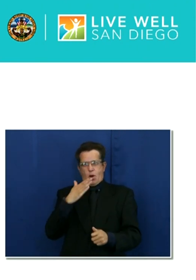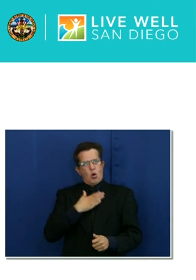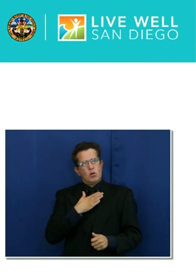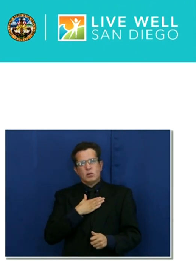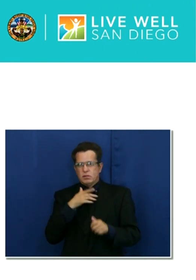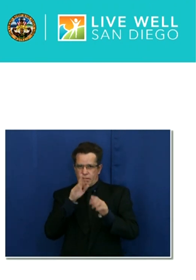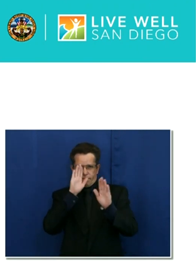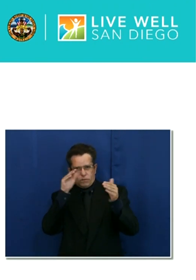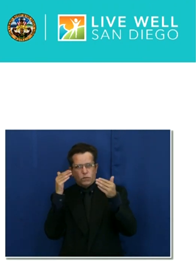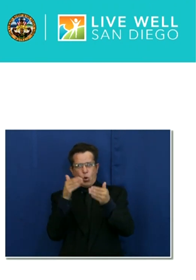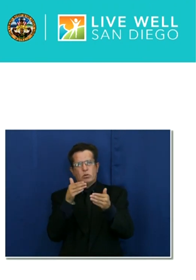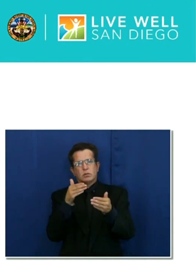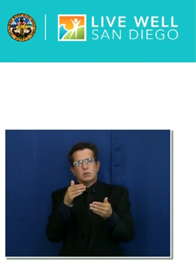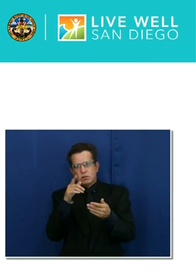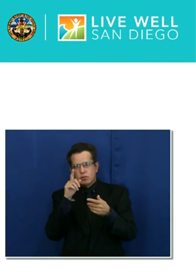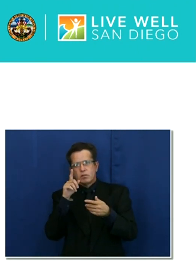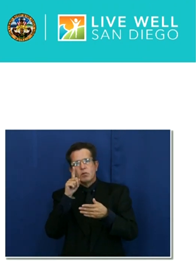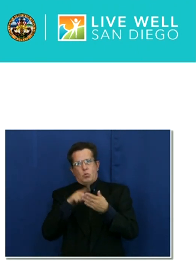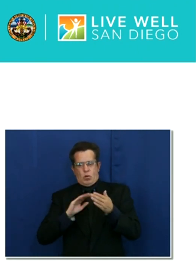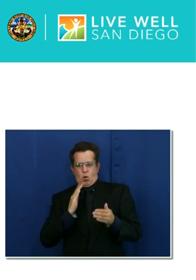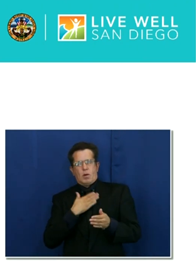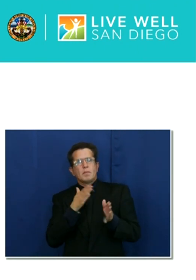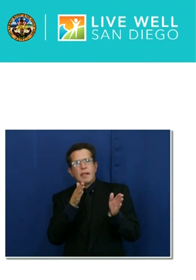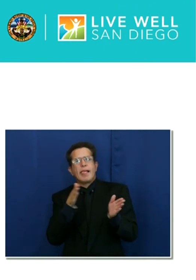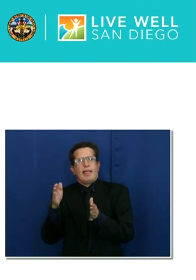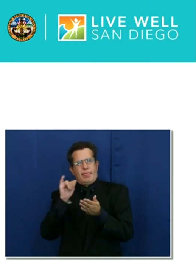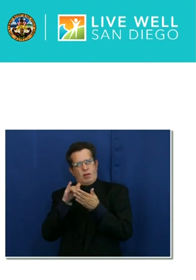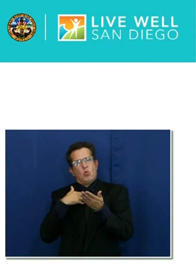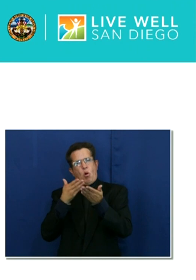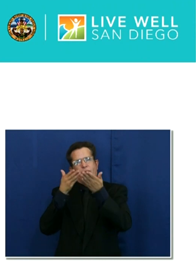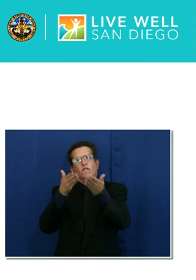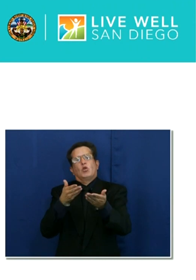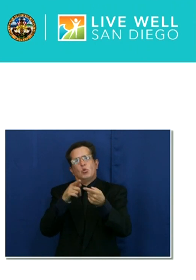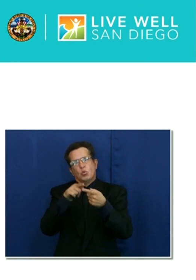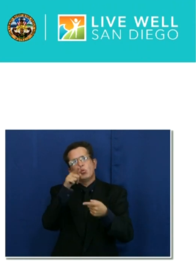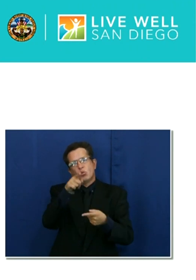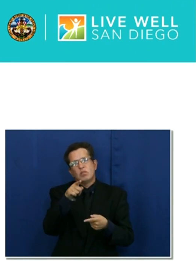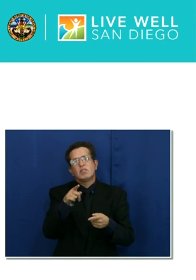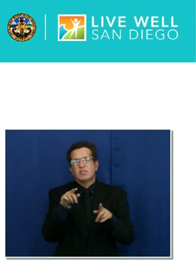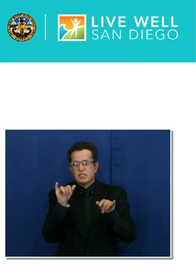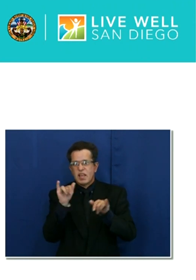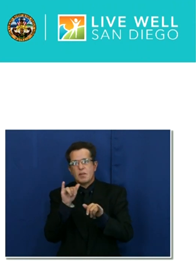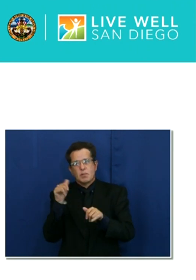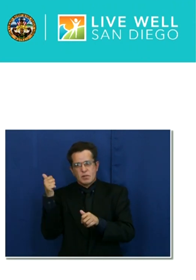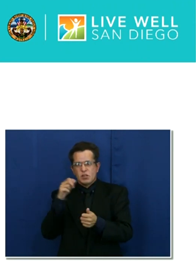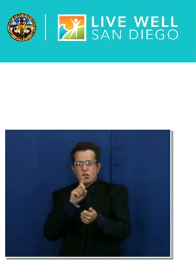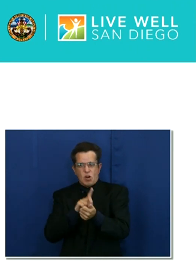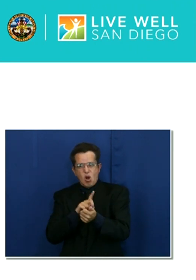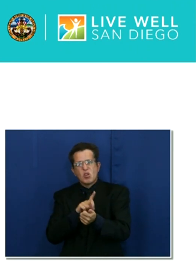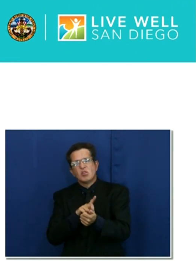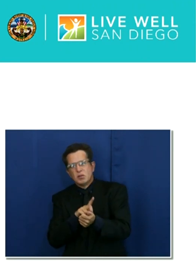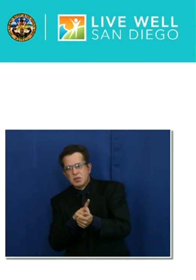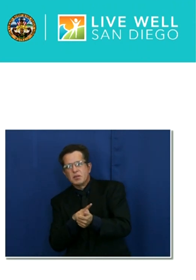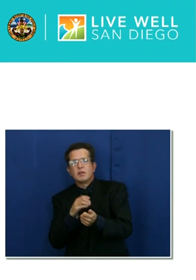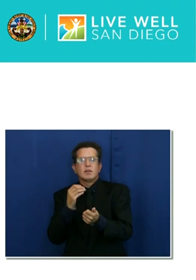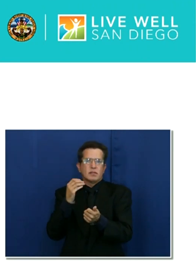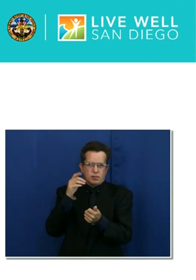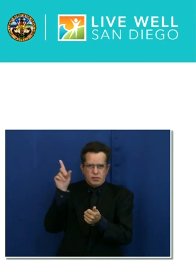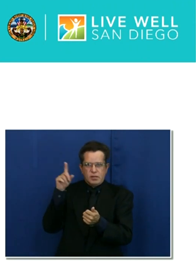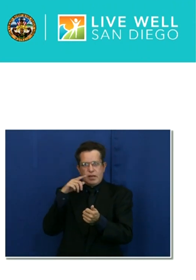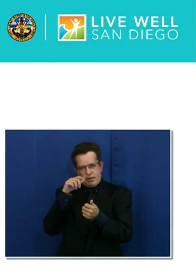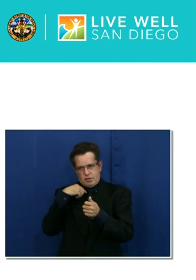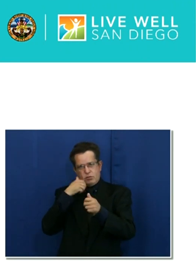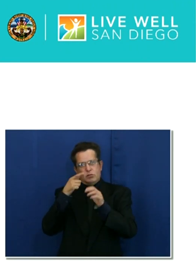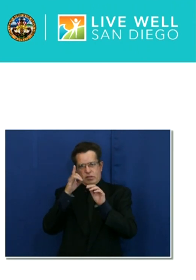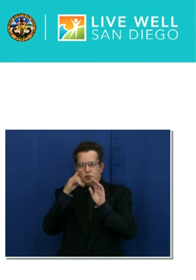on those non-pharmaceutical strategies that I ended up with today and that I share with the public at each